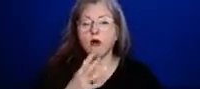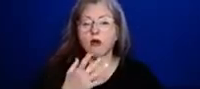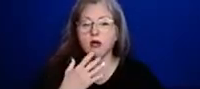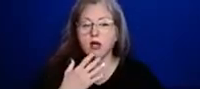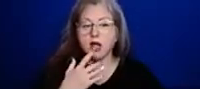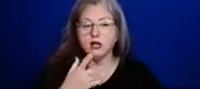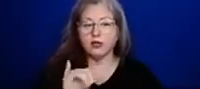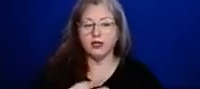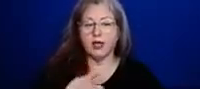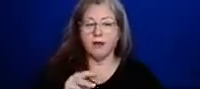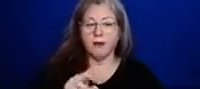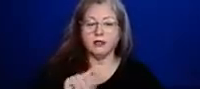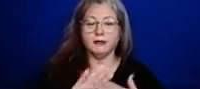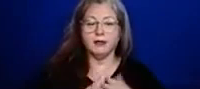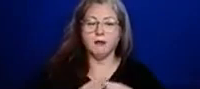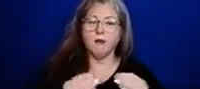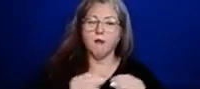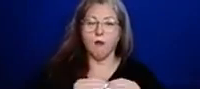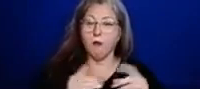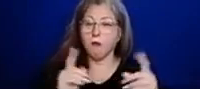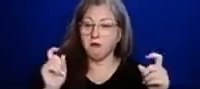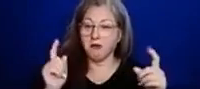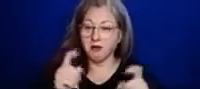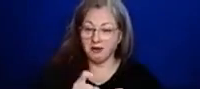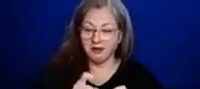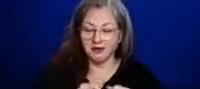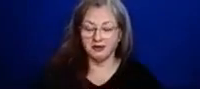the monoprints started getting